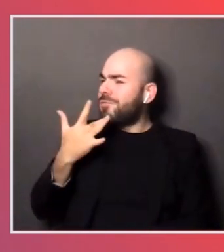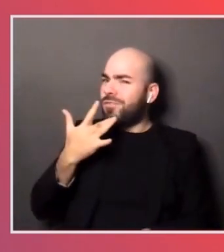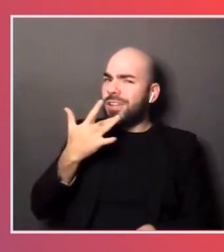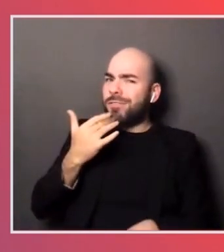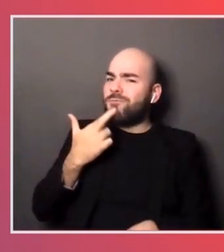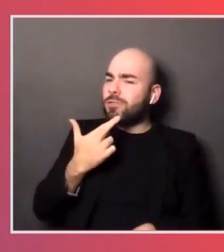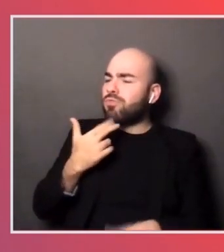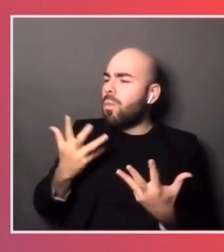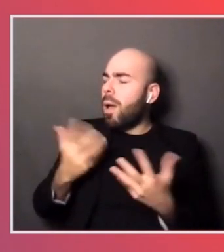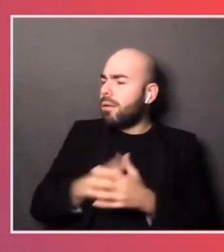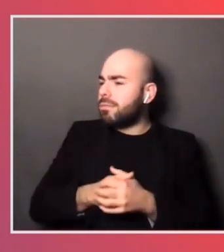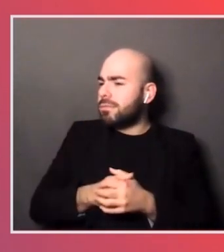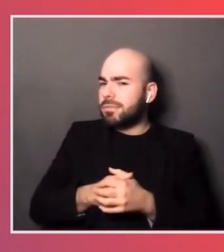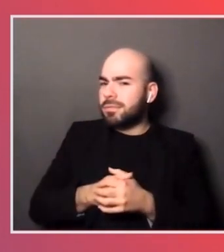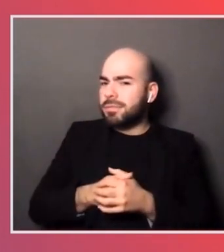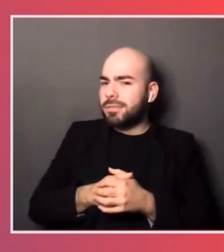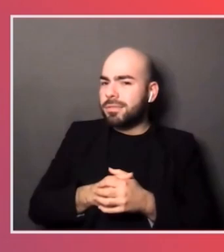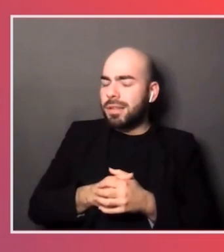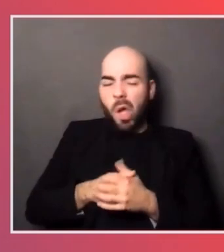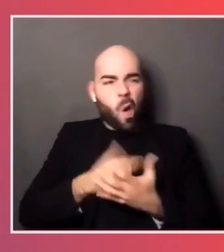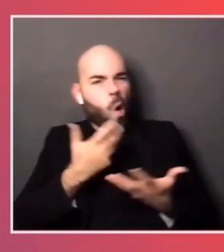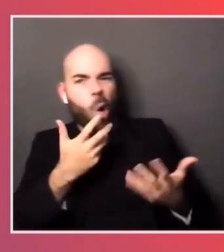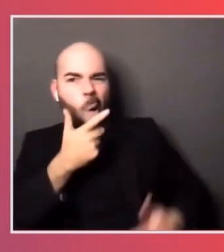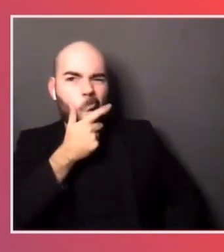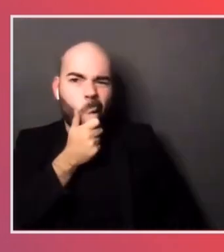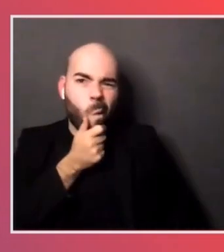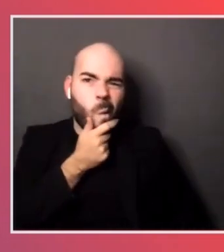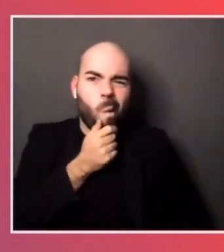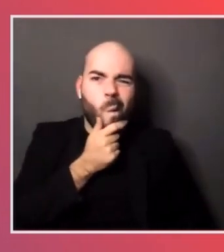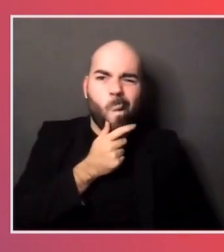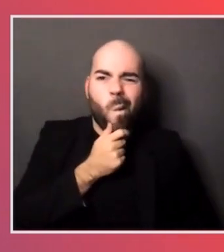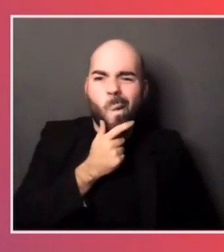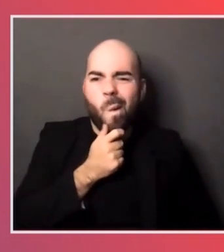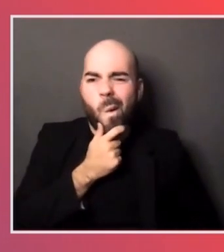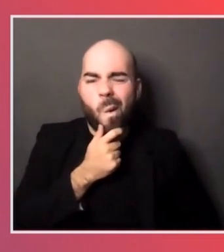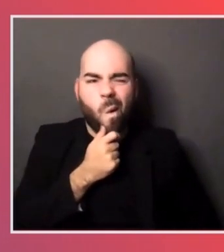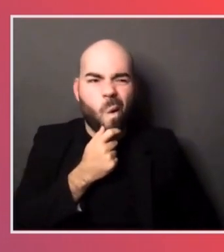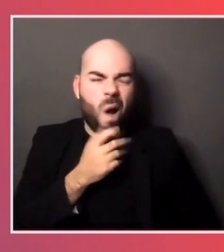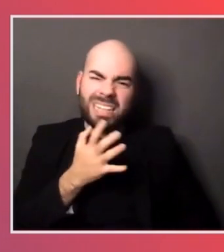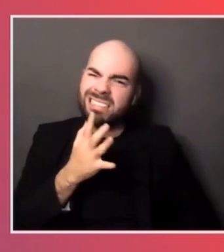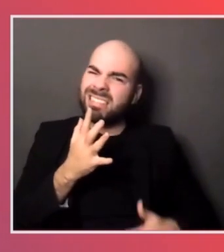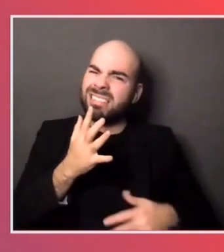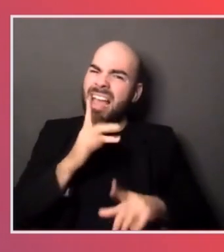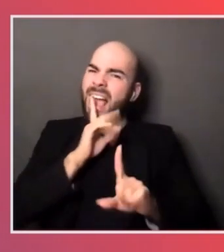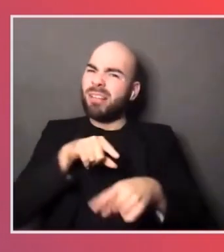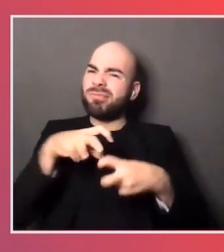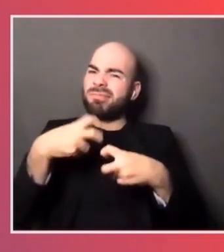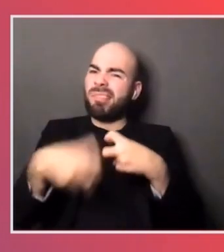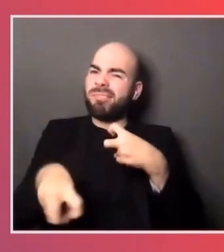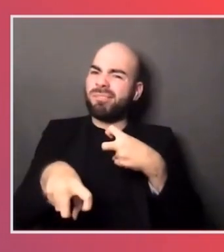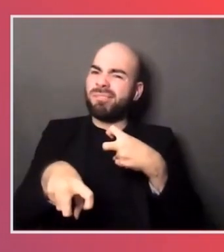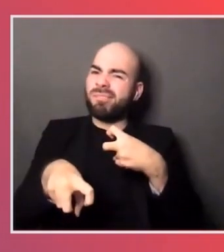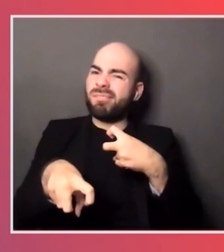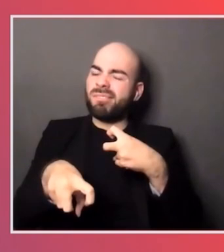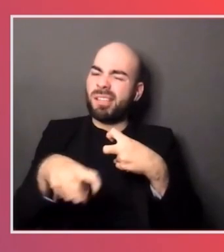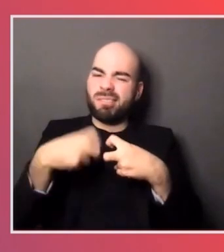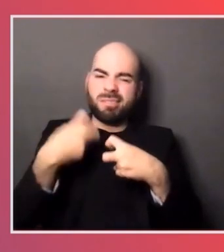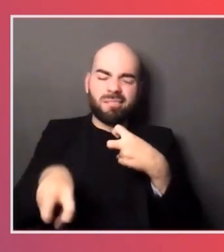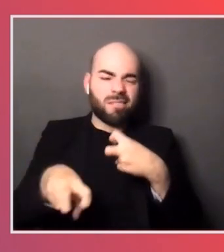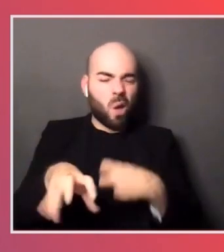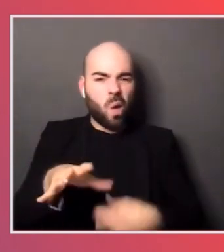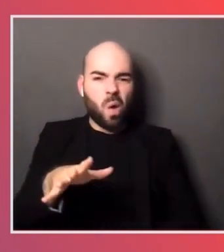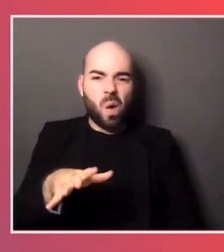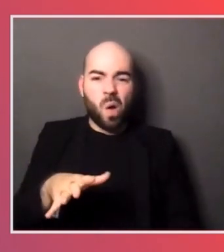I don't know. What do you think? It's a tough one to say. I can't. You know what? Not Tom Sawyer? I'm gonna go with Red